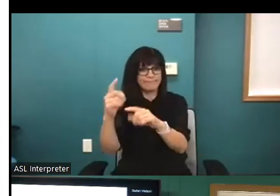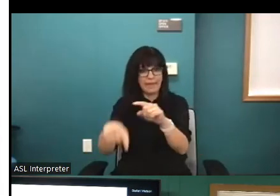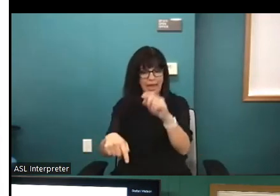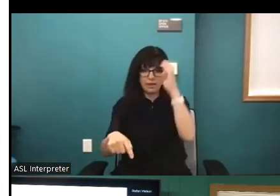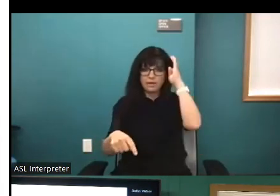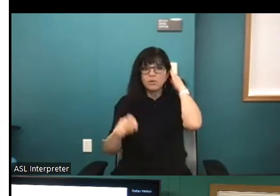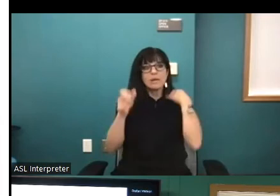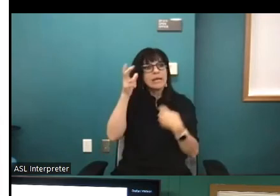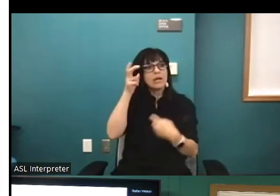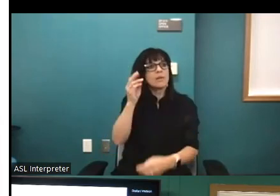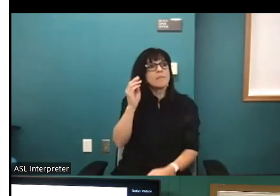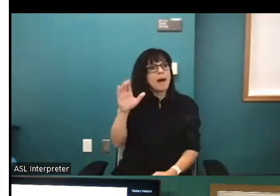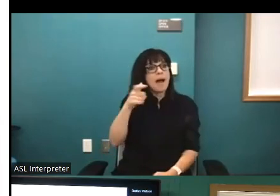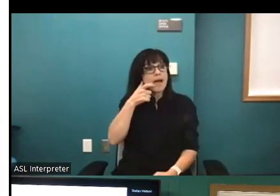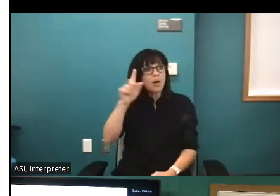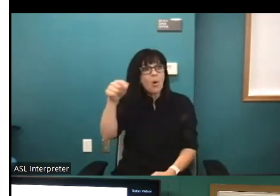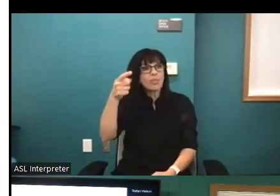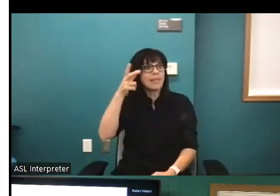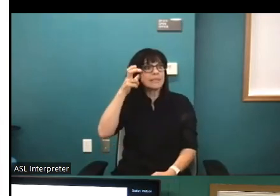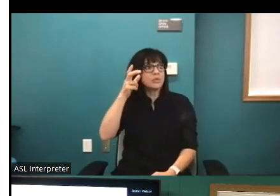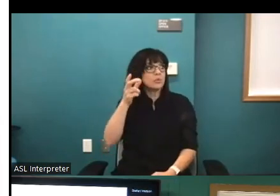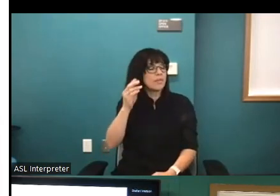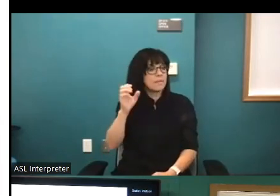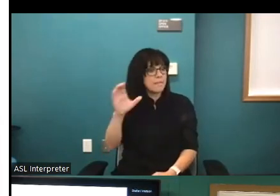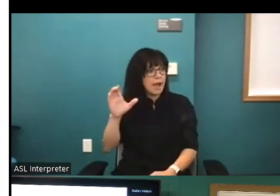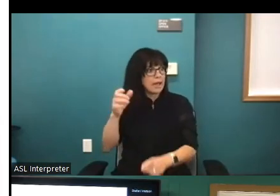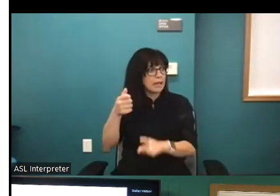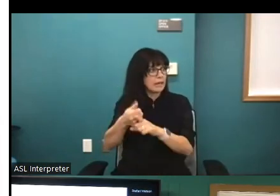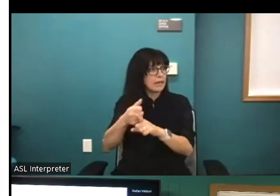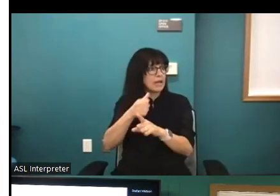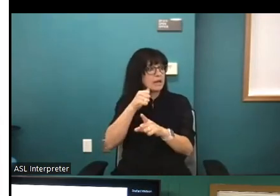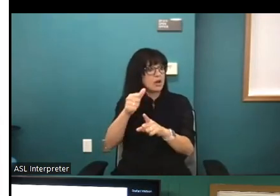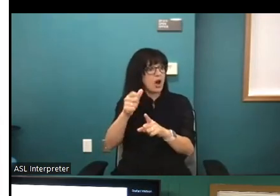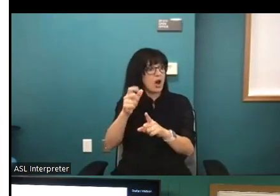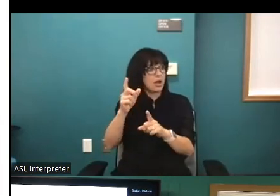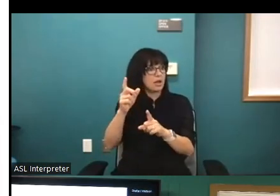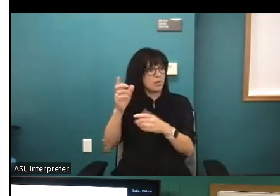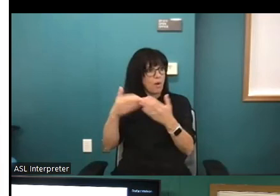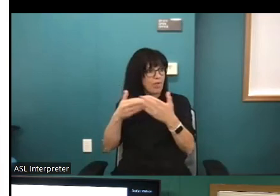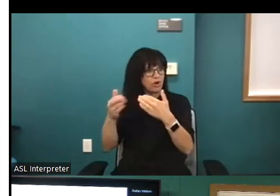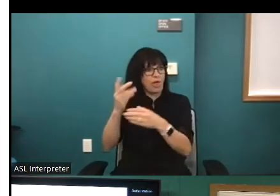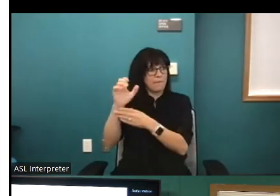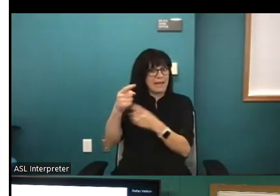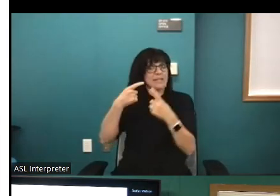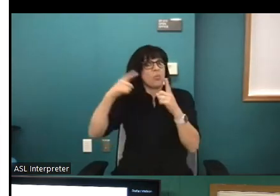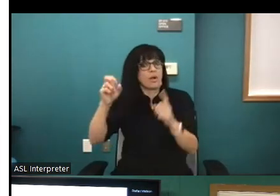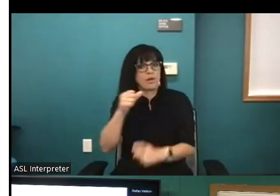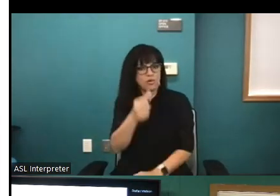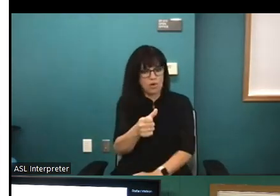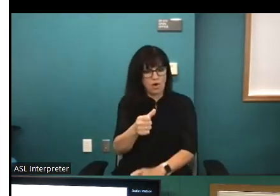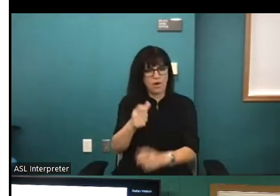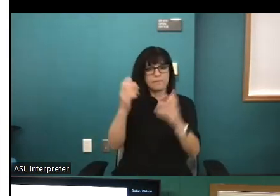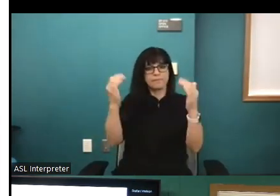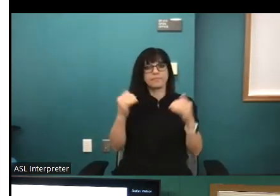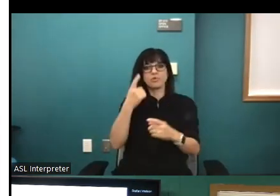listen to the mics. Keep in mind you're only listening to the mics. You are not listening to, you know, anything except whether that microphone is working or not. These